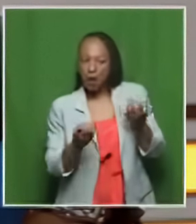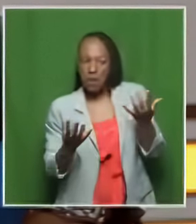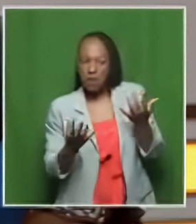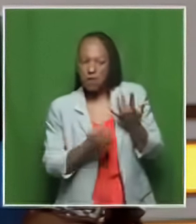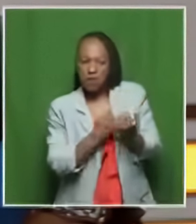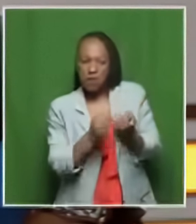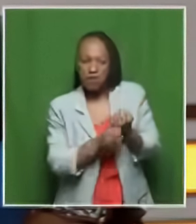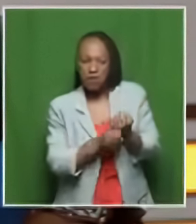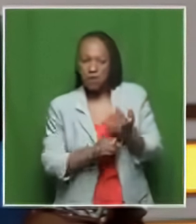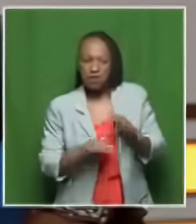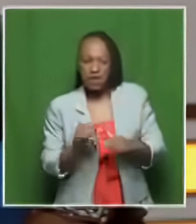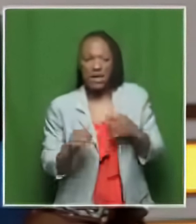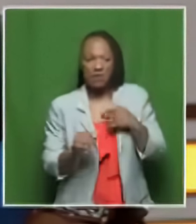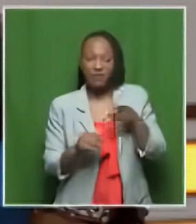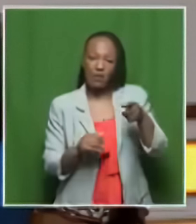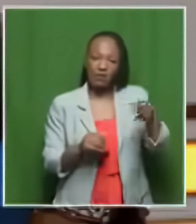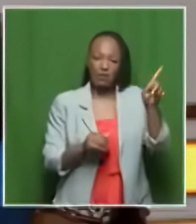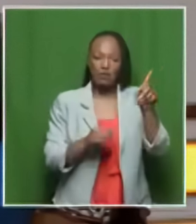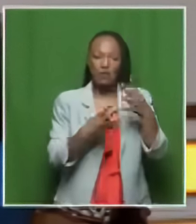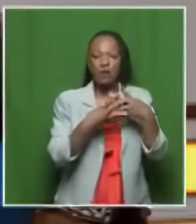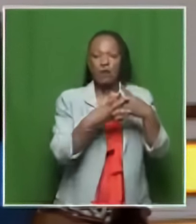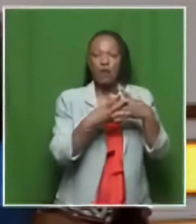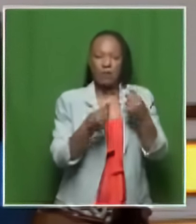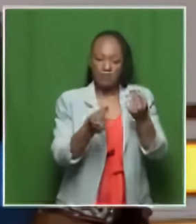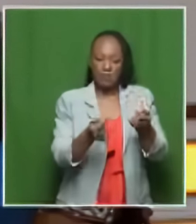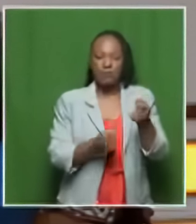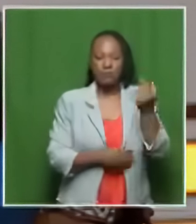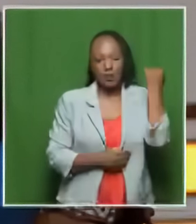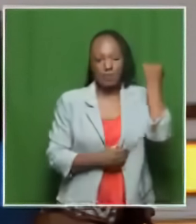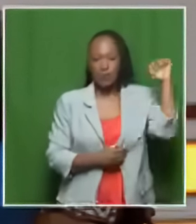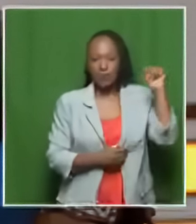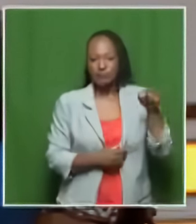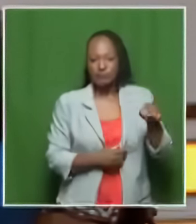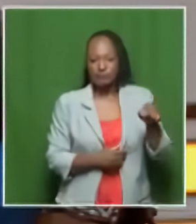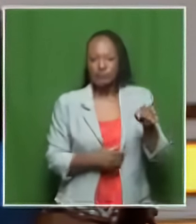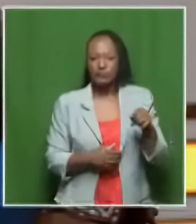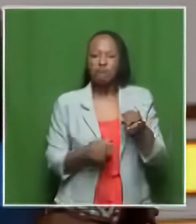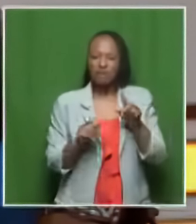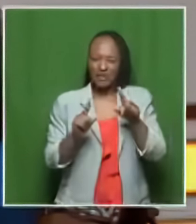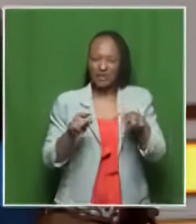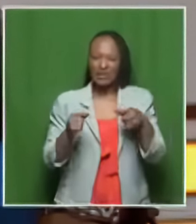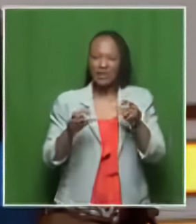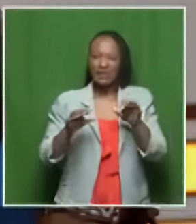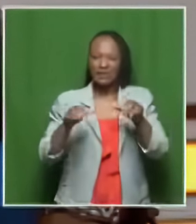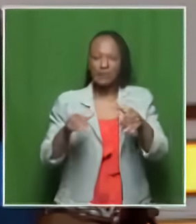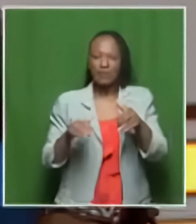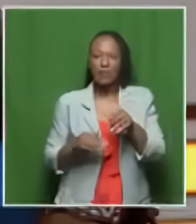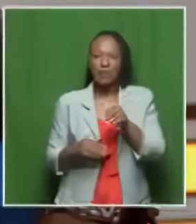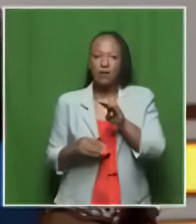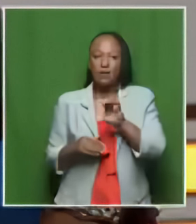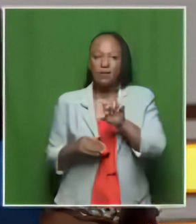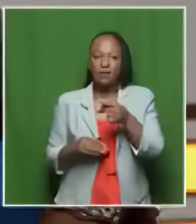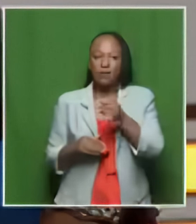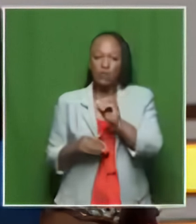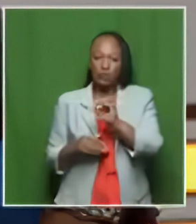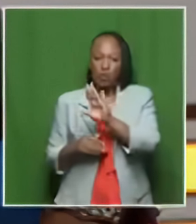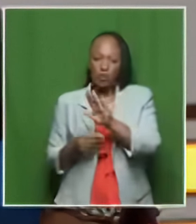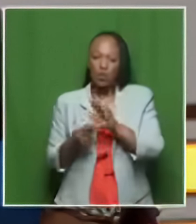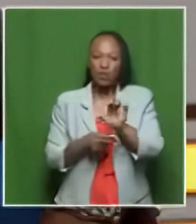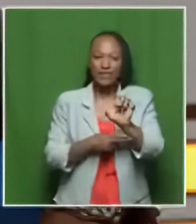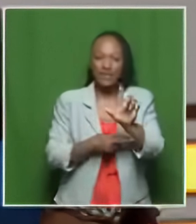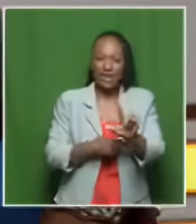me to prison, I will appeal immediately. I will have a team in Bisho and a team in East